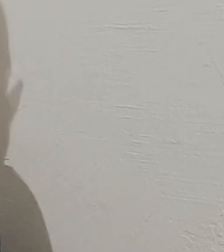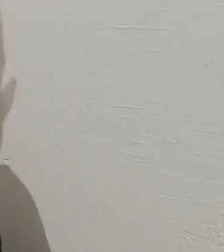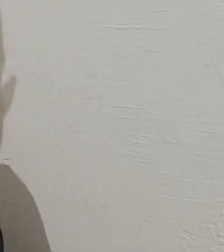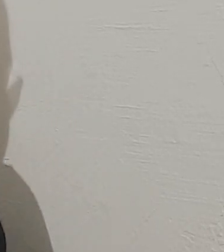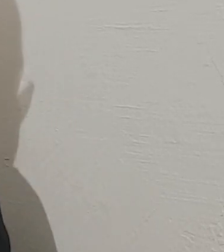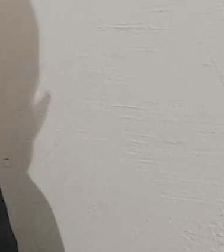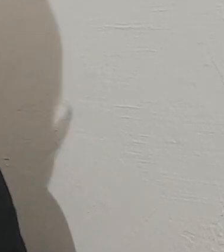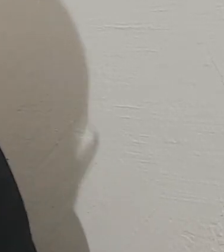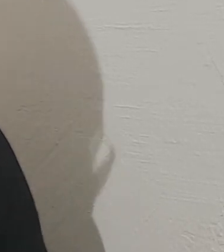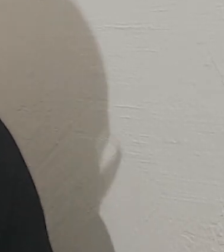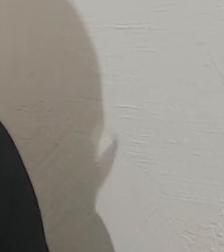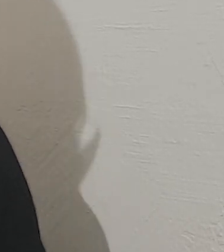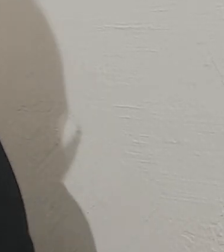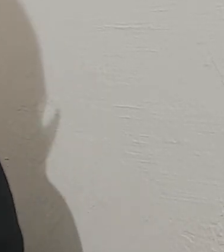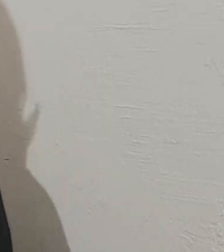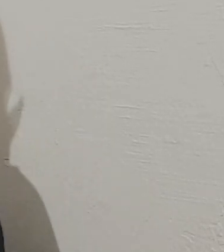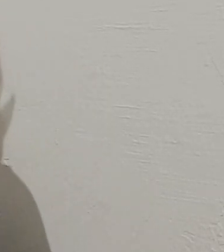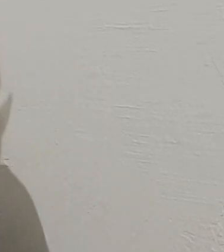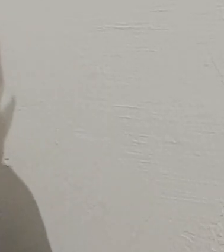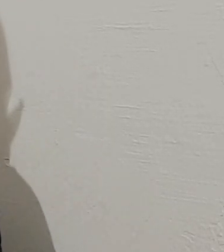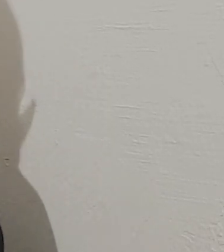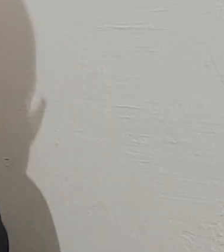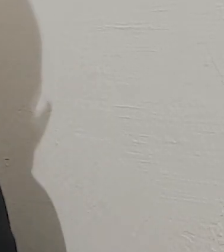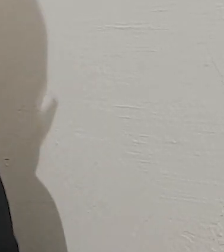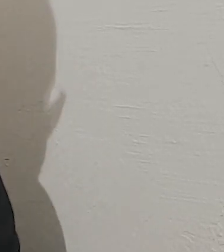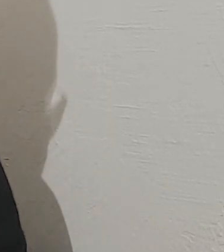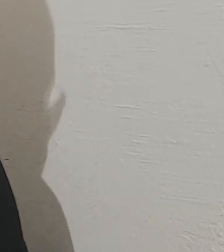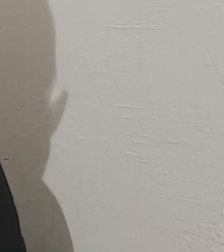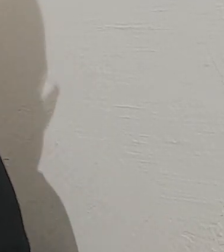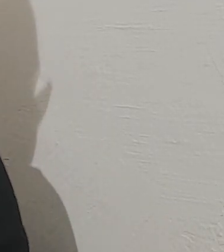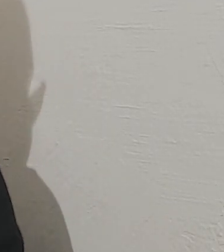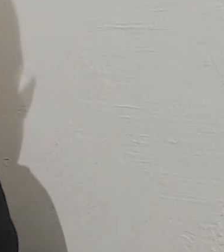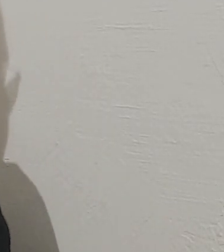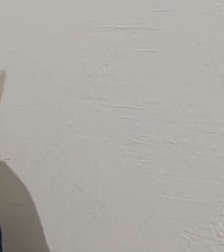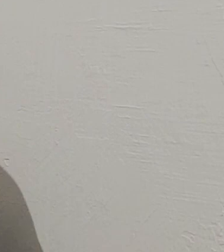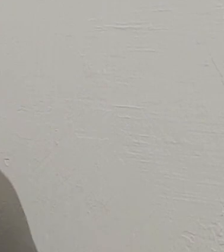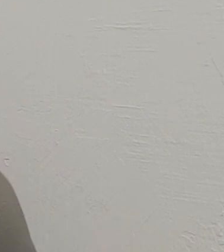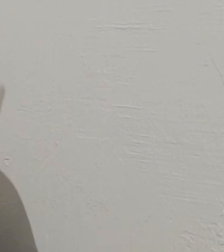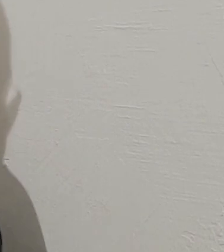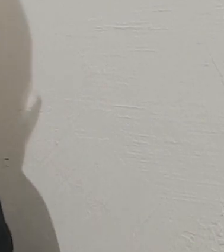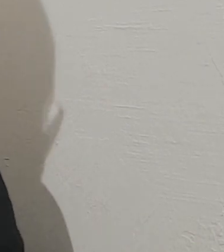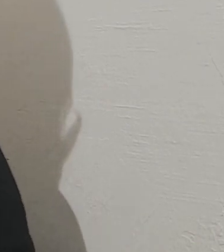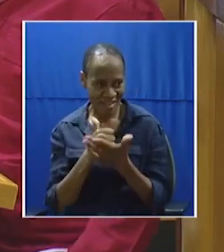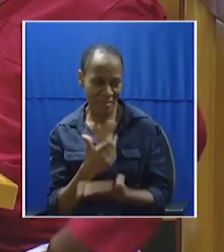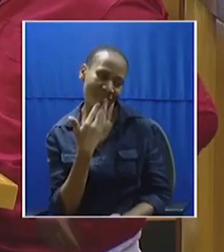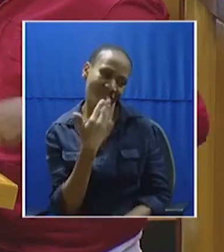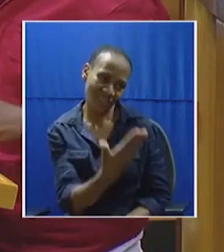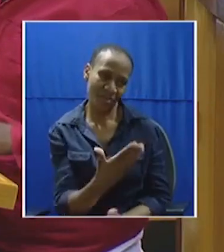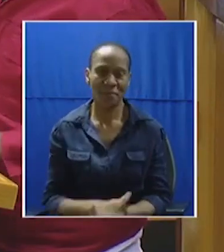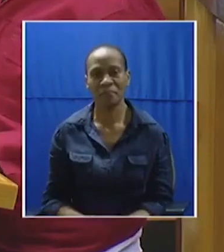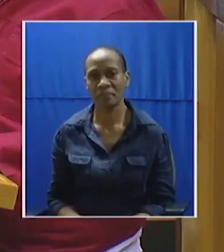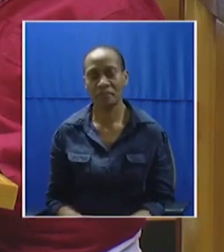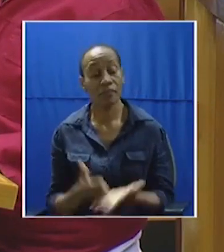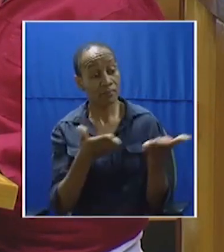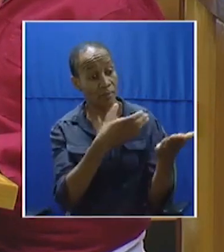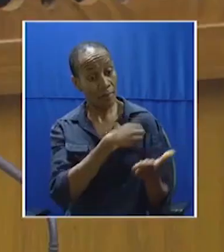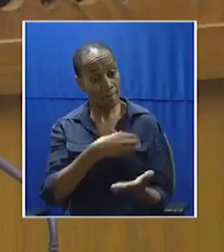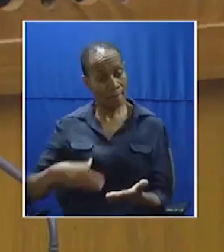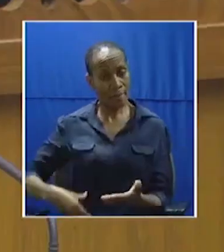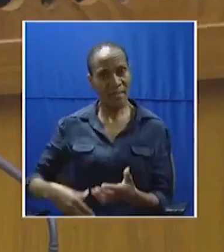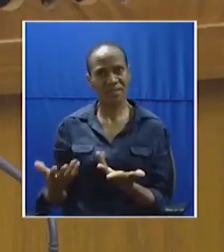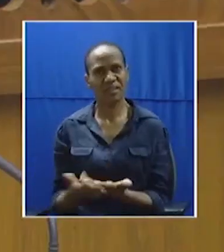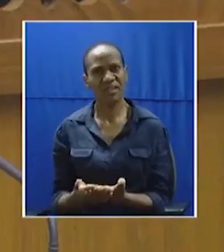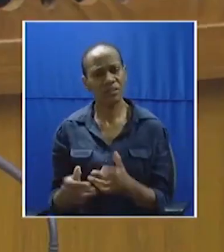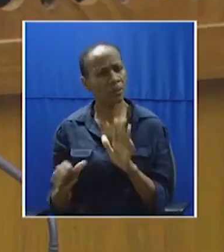Mr. Sri Ramaphosa of having copied their manifesto and presented it as the state of the nation address. President, a more significant